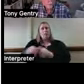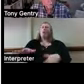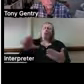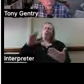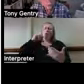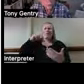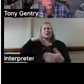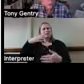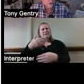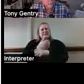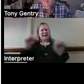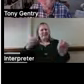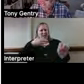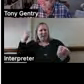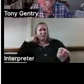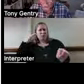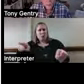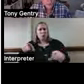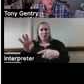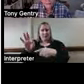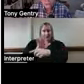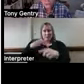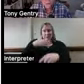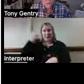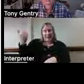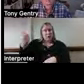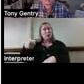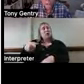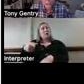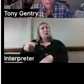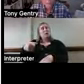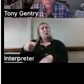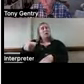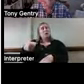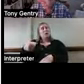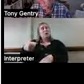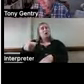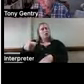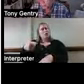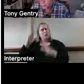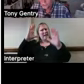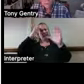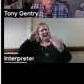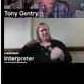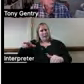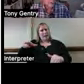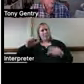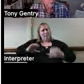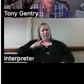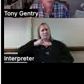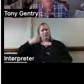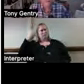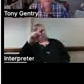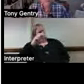safety or improve function, you can expect questions and pushback, sometimes outright